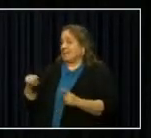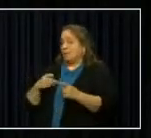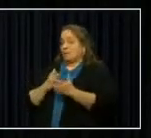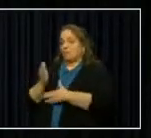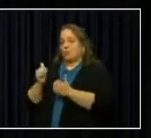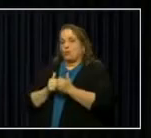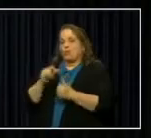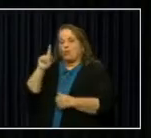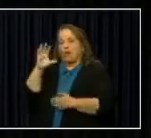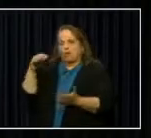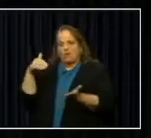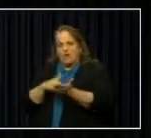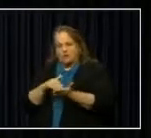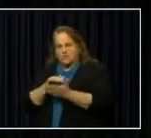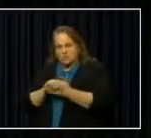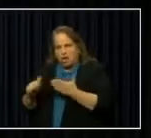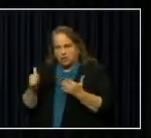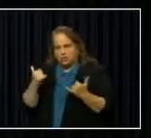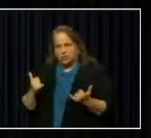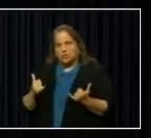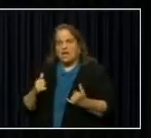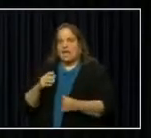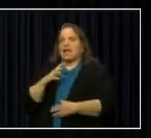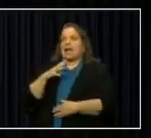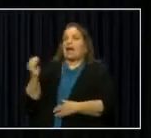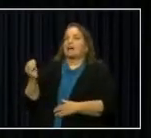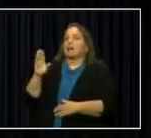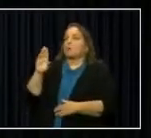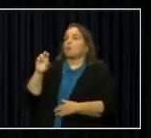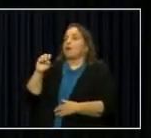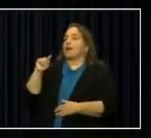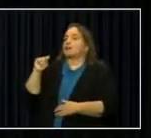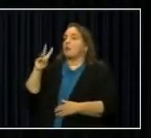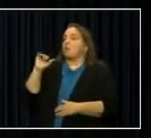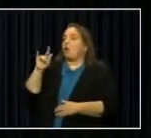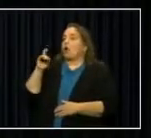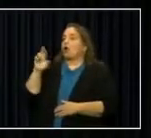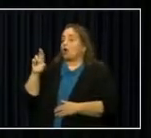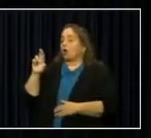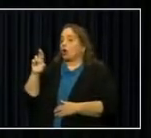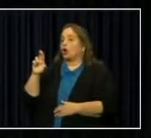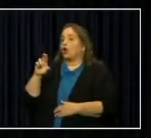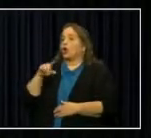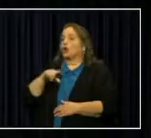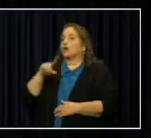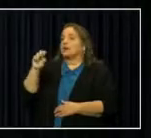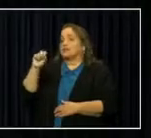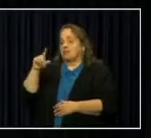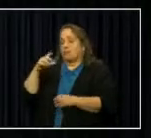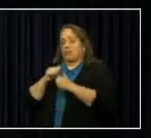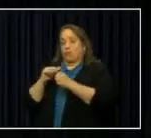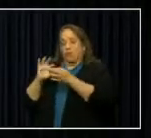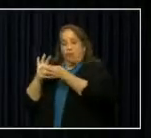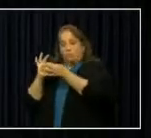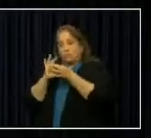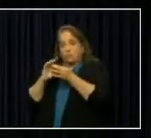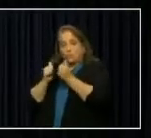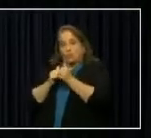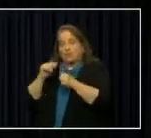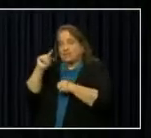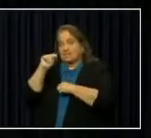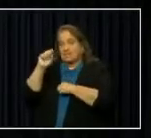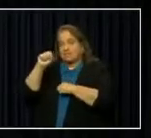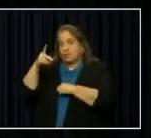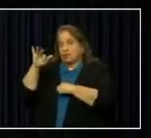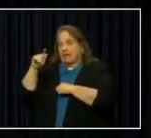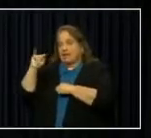with $100,000 for us. And Brett Walker and Emily Stites, in cooperation with Teespring Inc.,